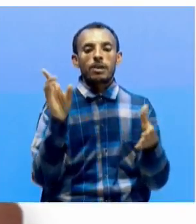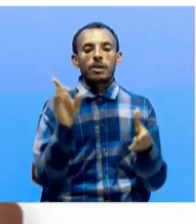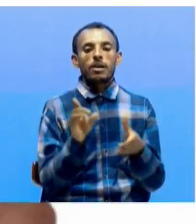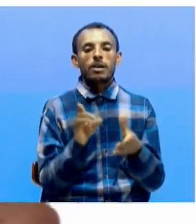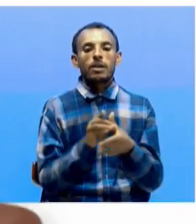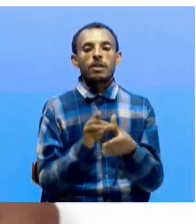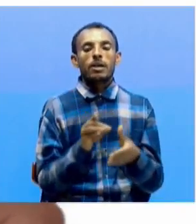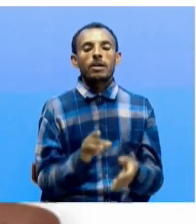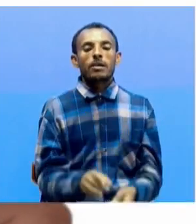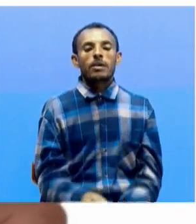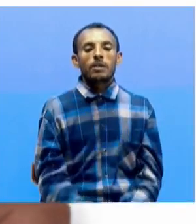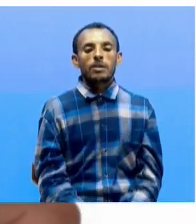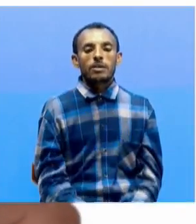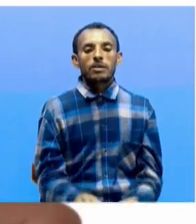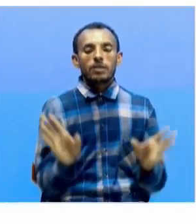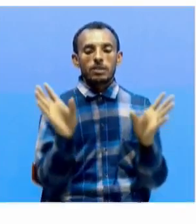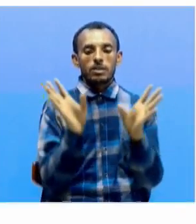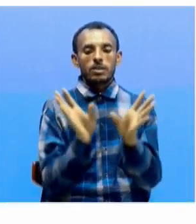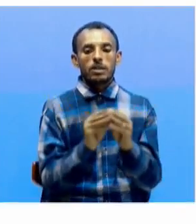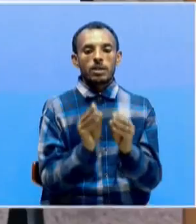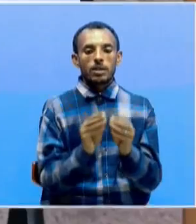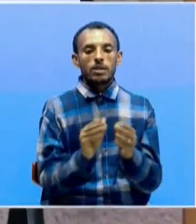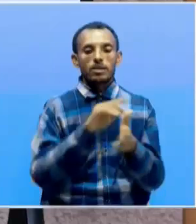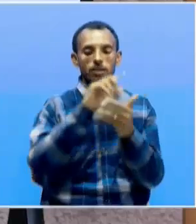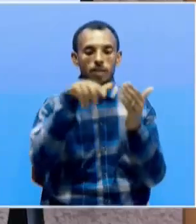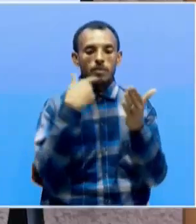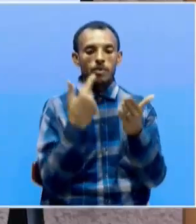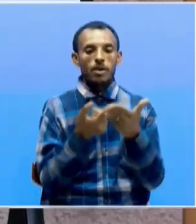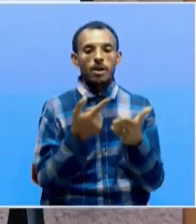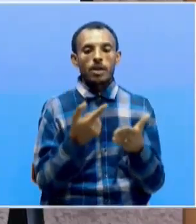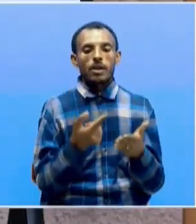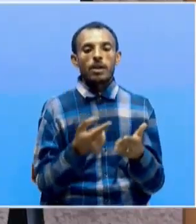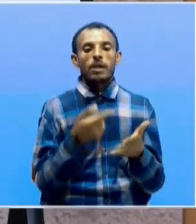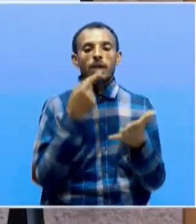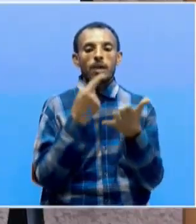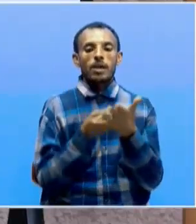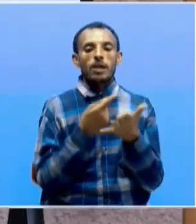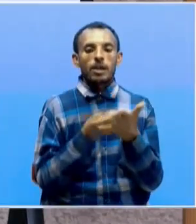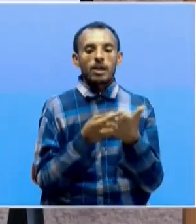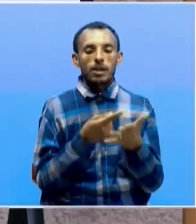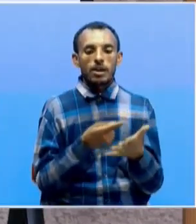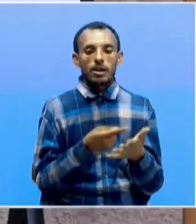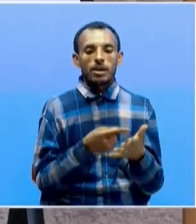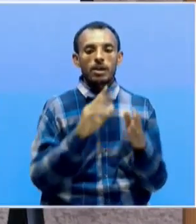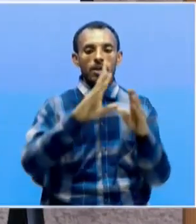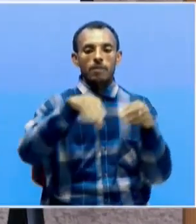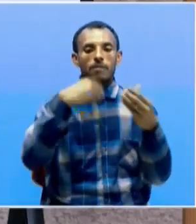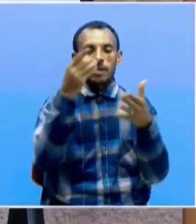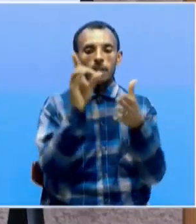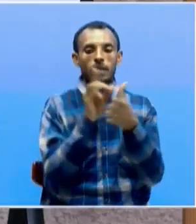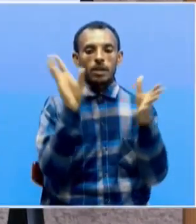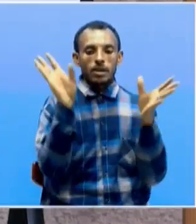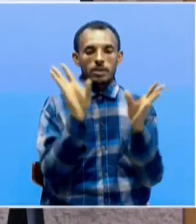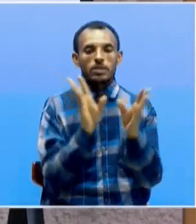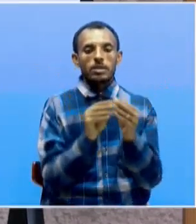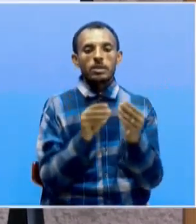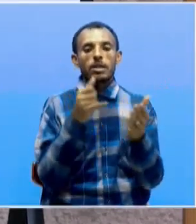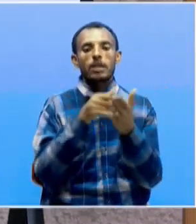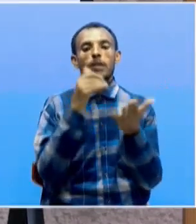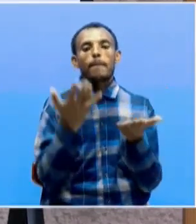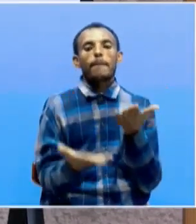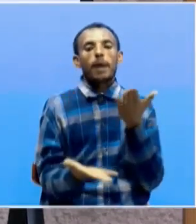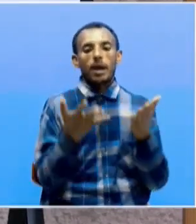data set. Therefore, here, a given data set, it may